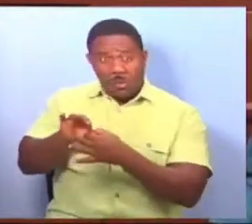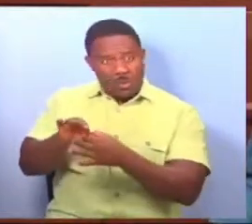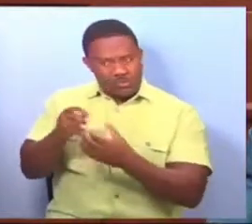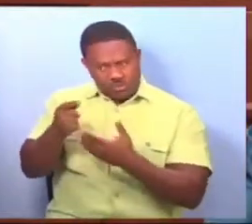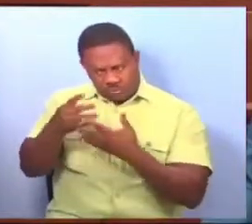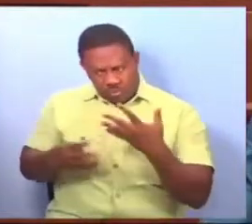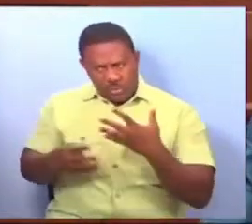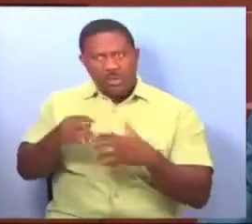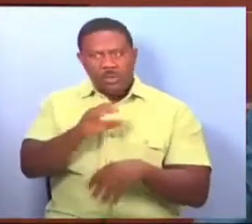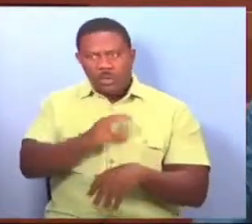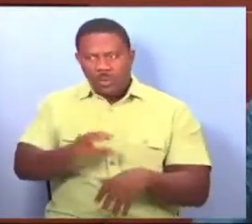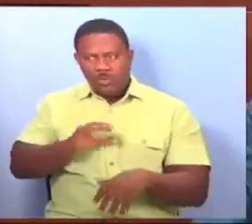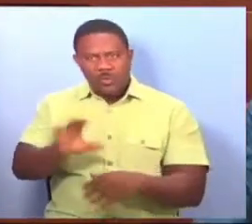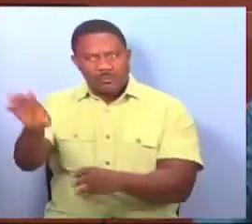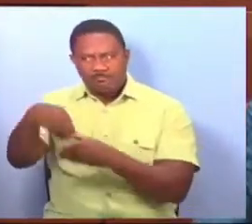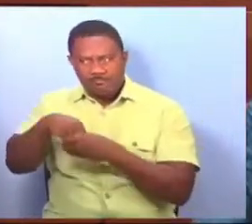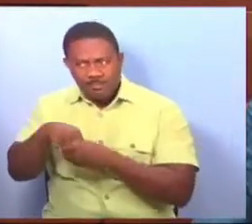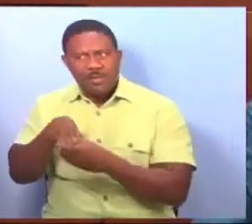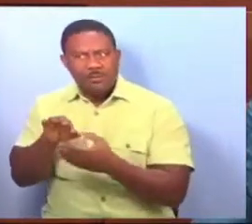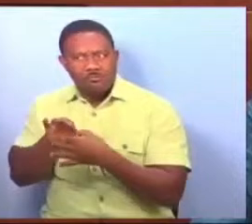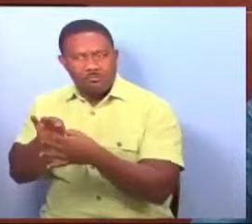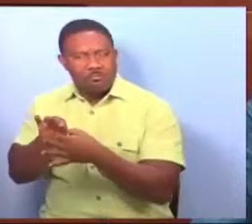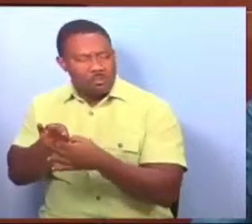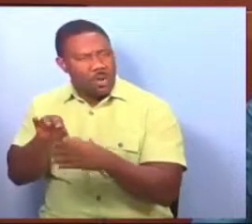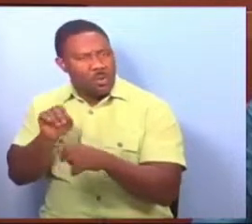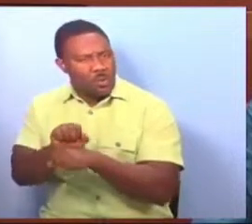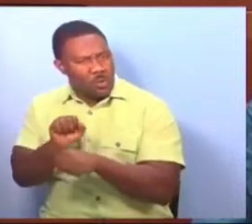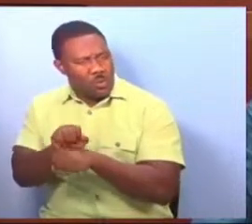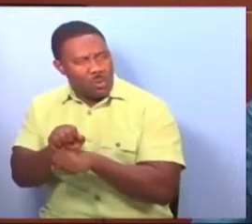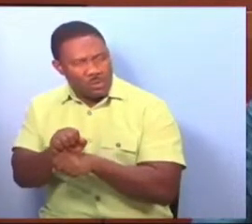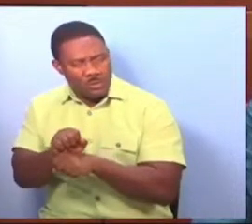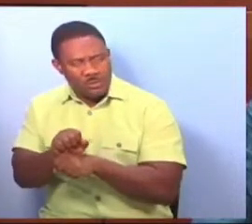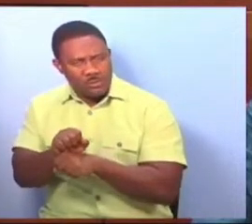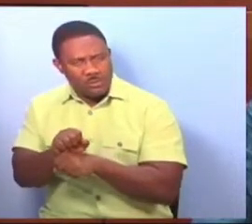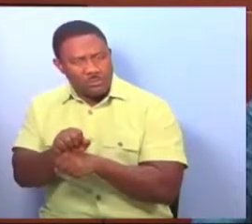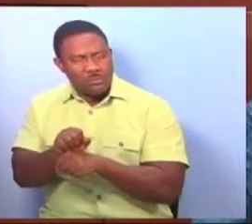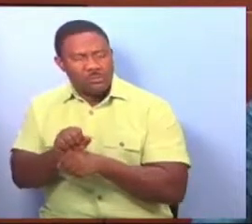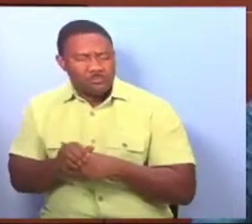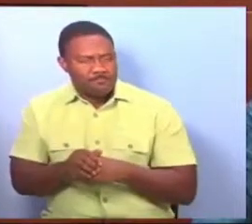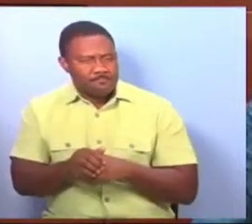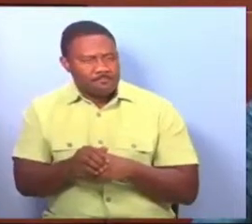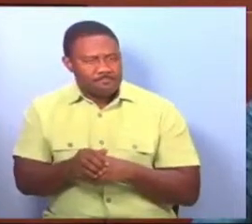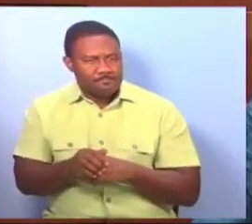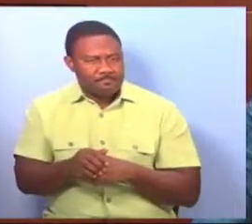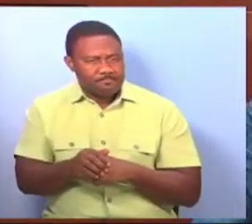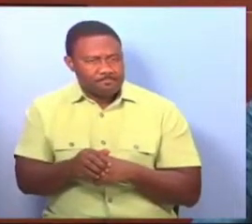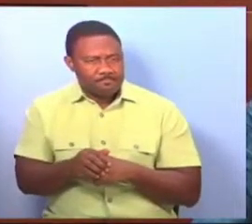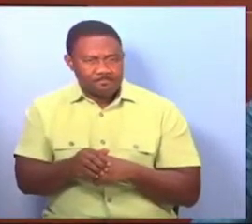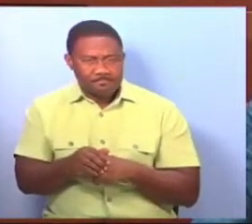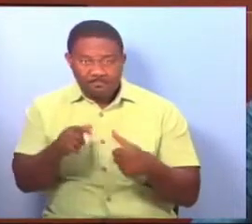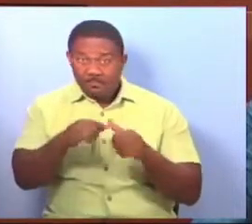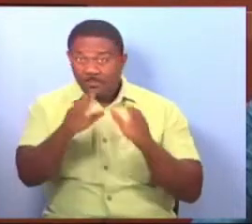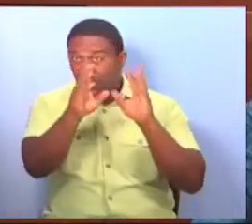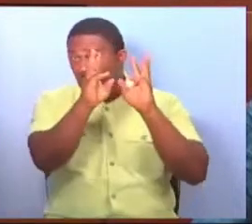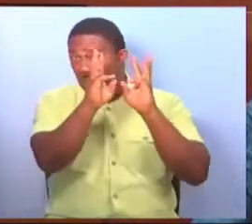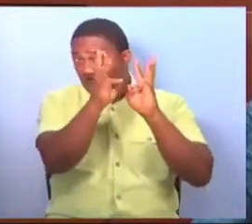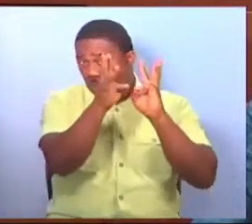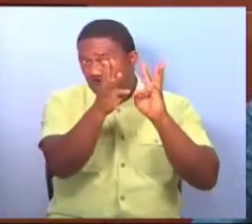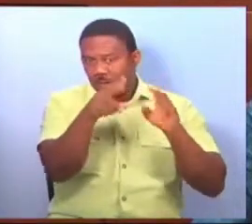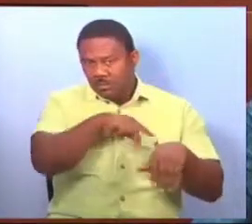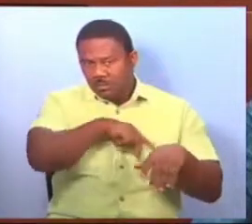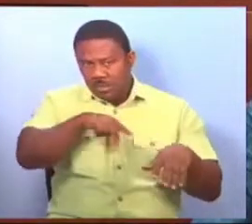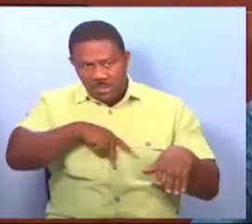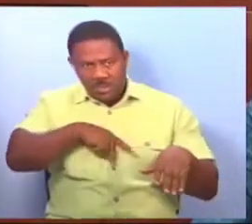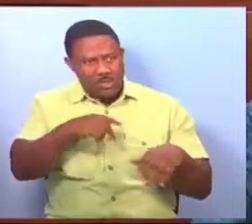committees with Honorable Dr. Emmanuel Mafo, and in particular served with him on the Climate Parliament